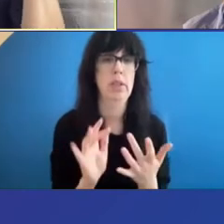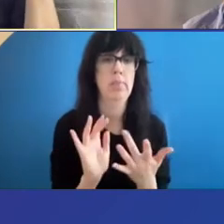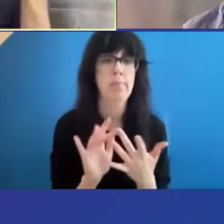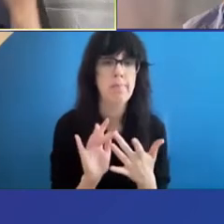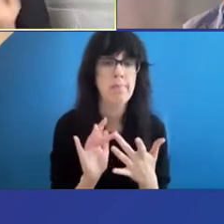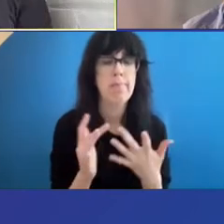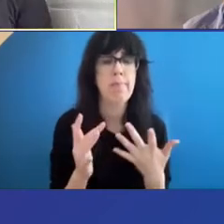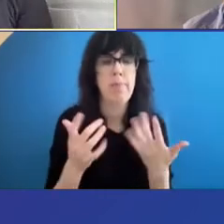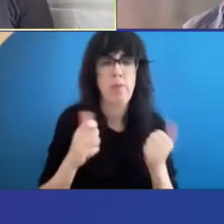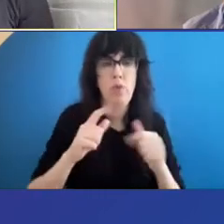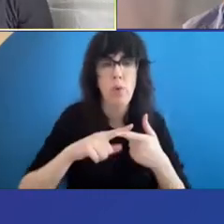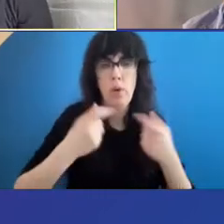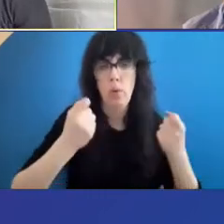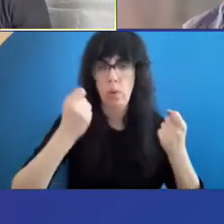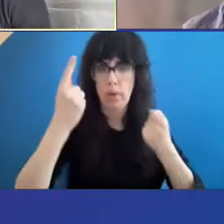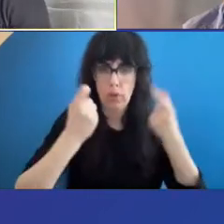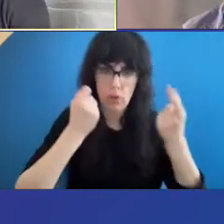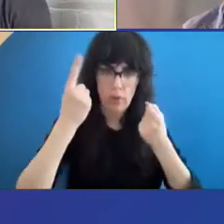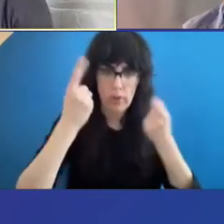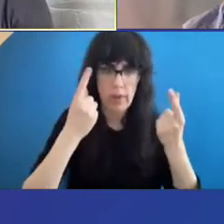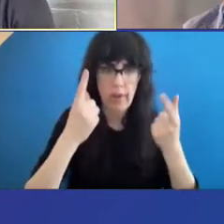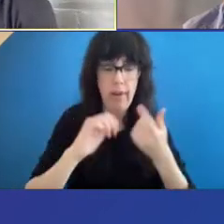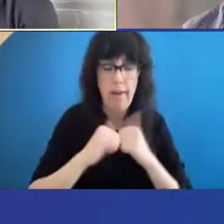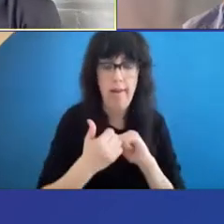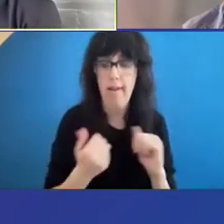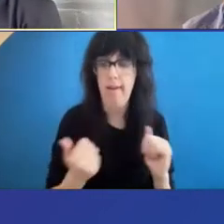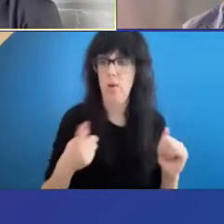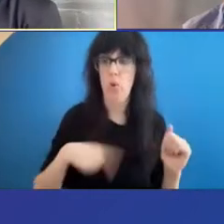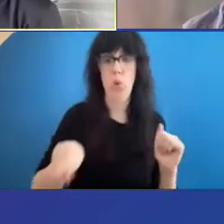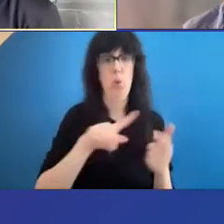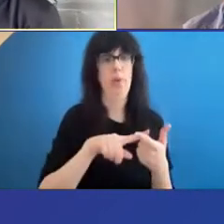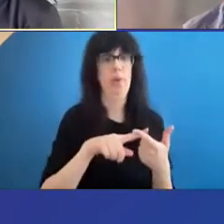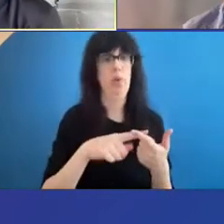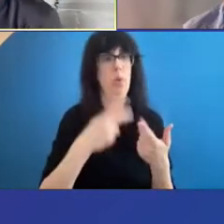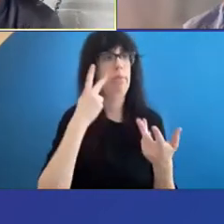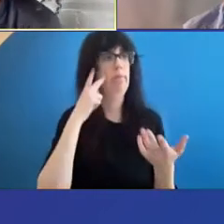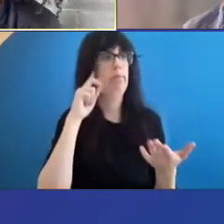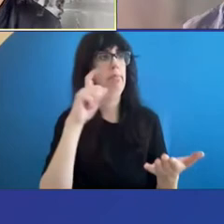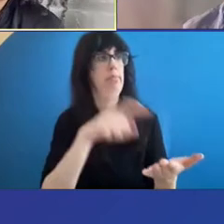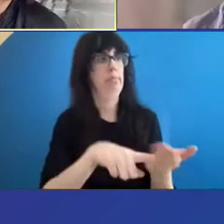to understand how we witness each other?